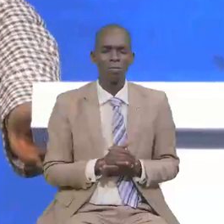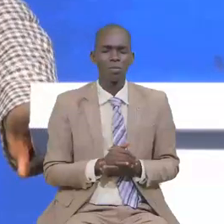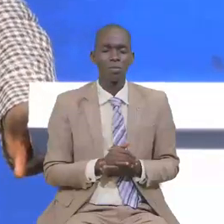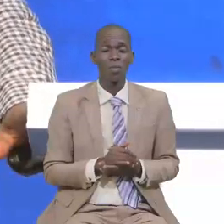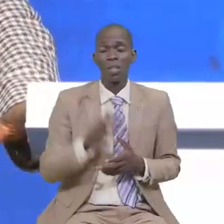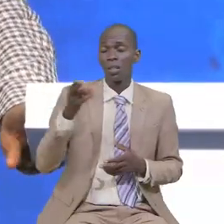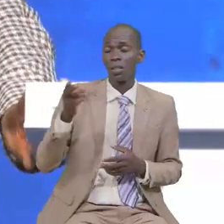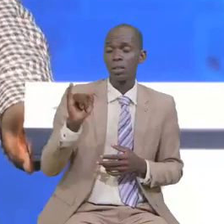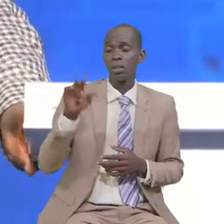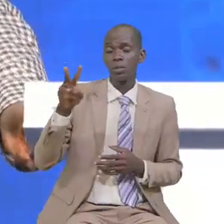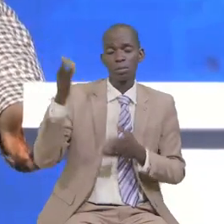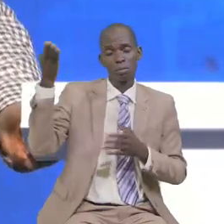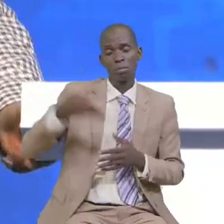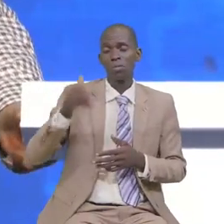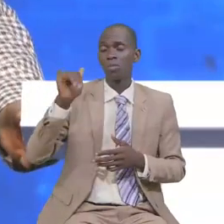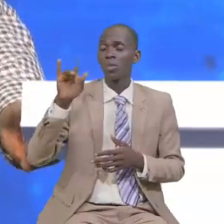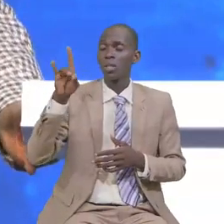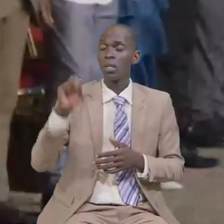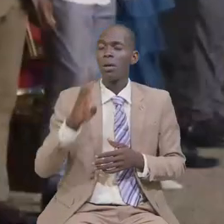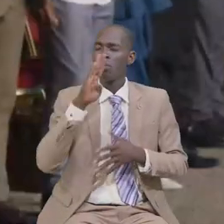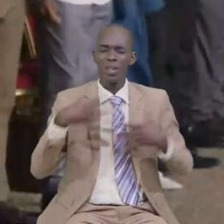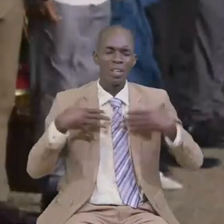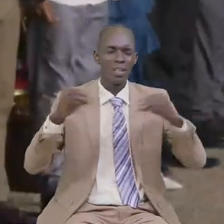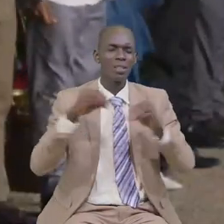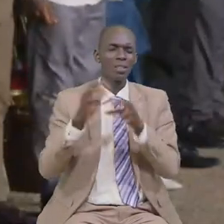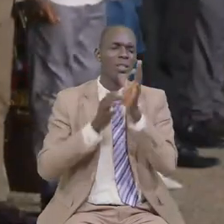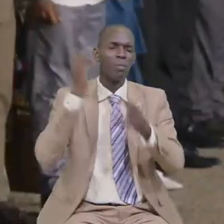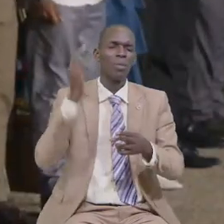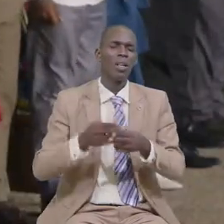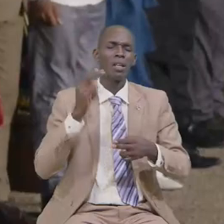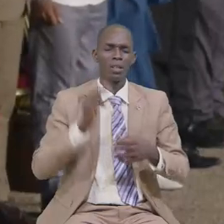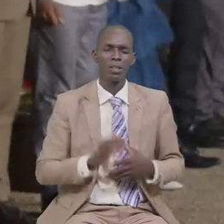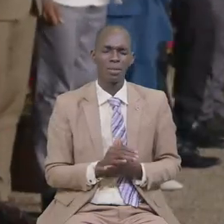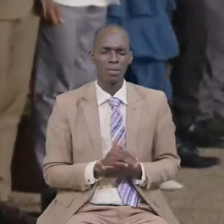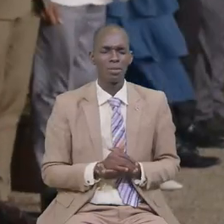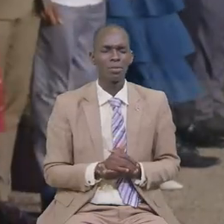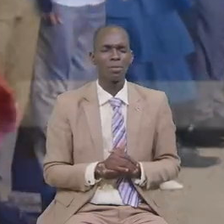HIV AIDS, be healed in Jesus' name.